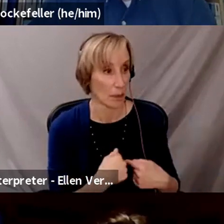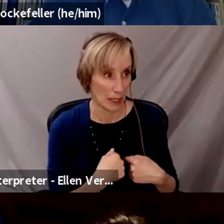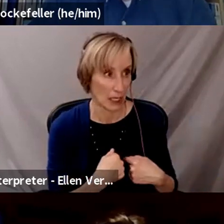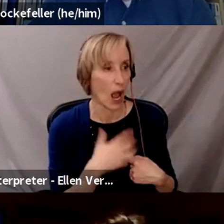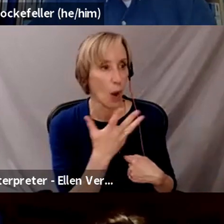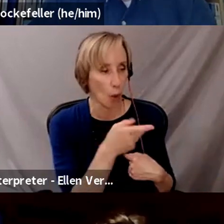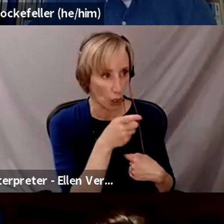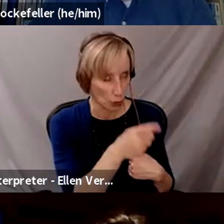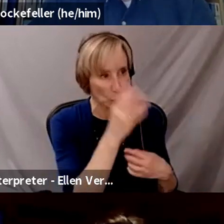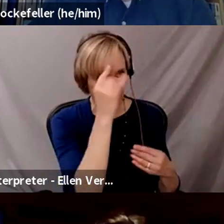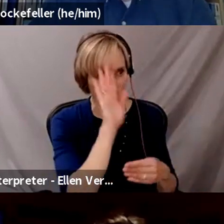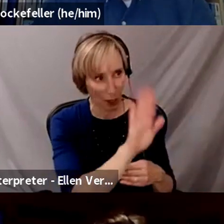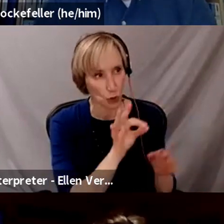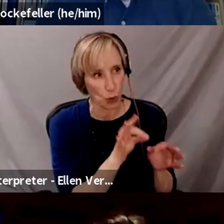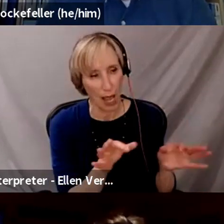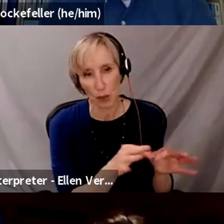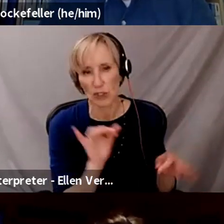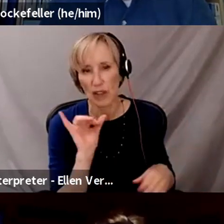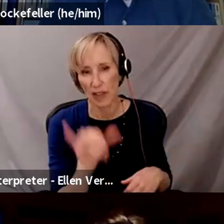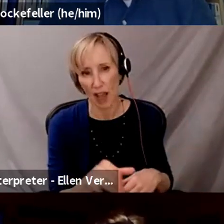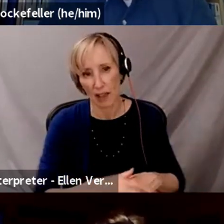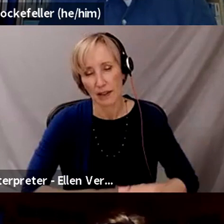on around this one. But yeah, it's a very real thing.